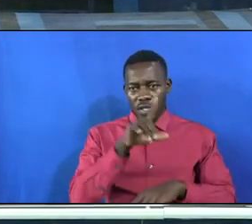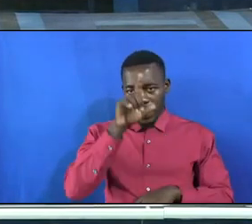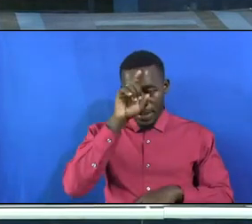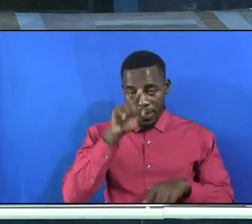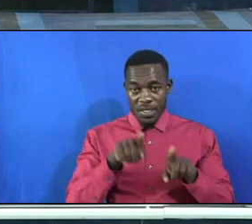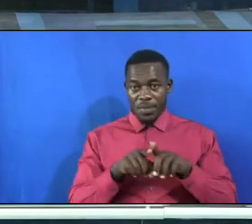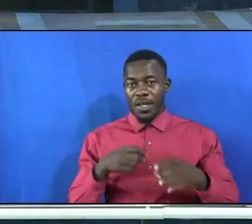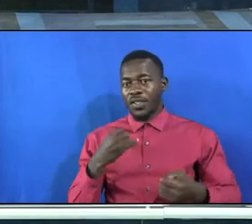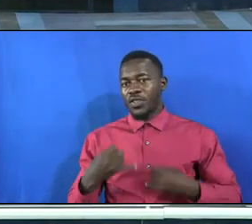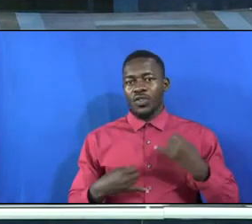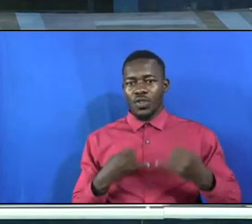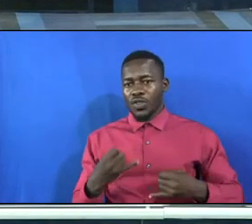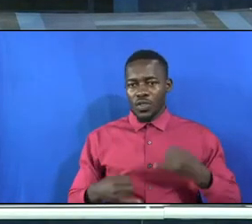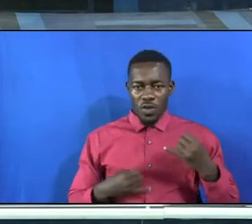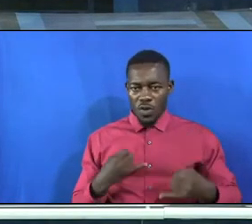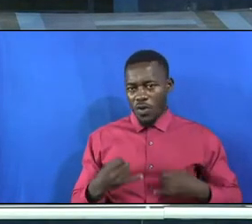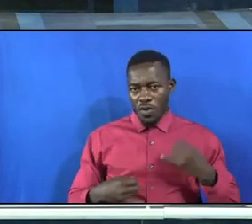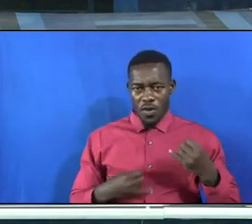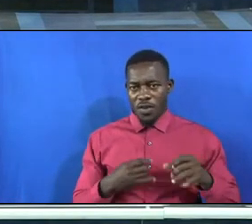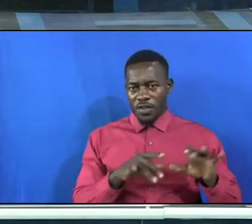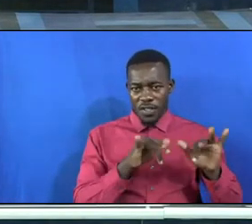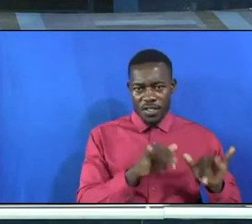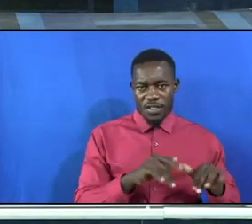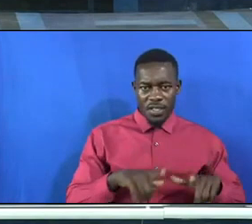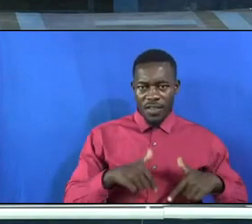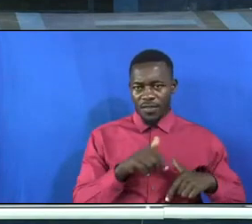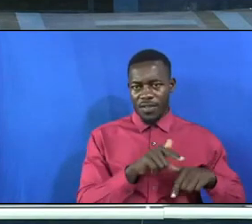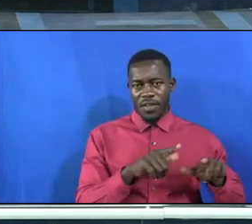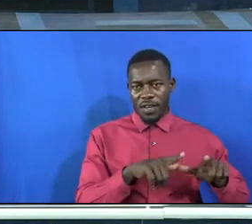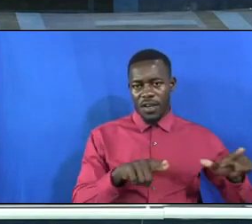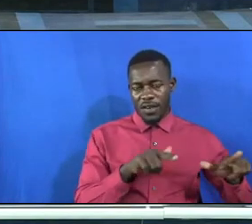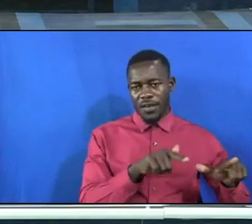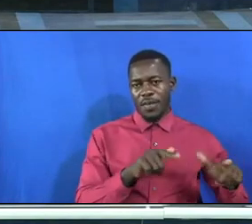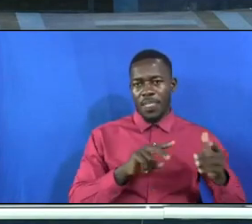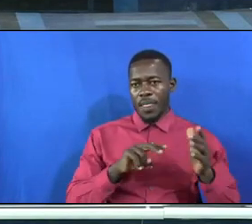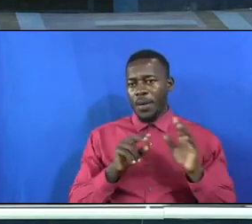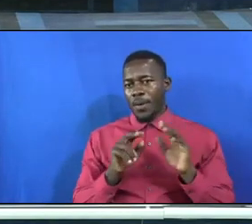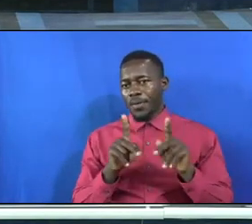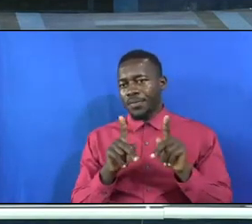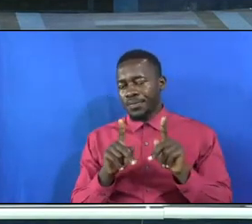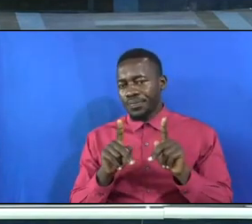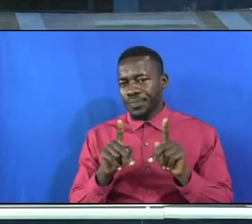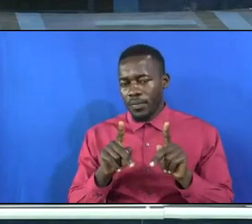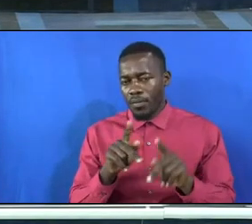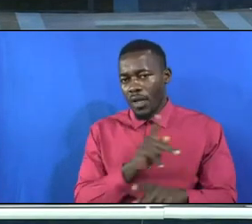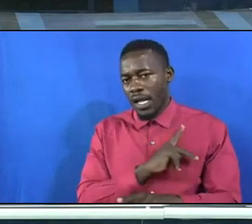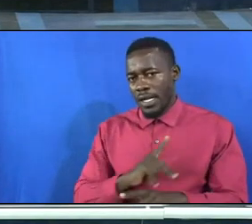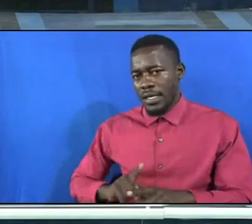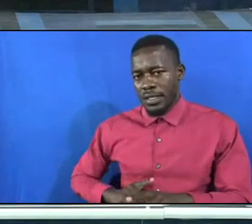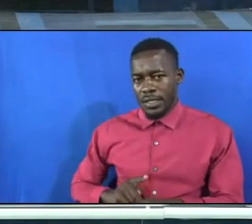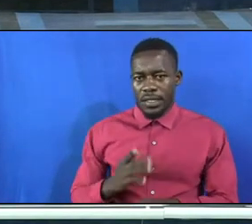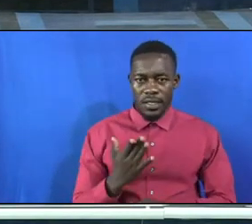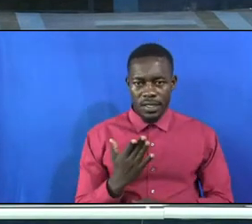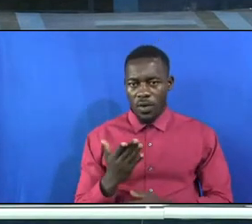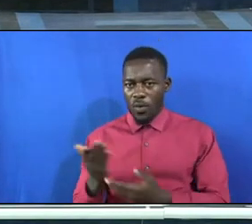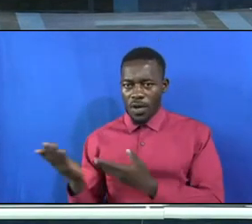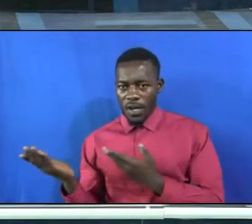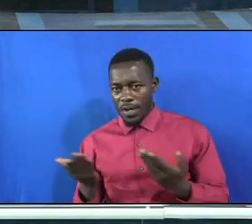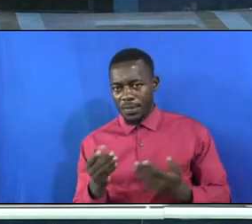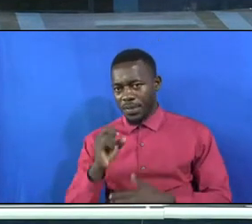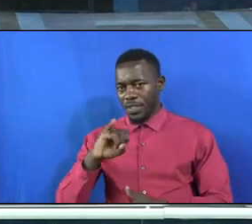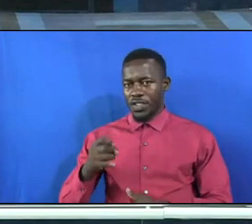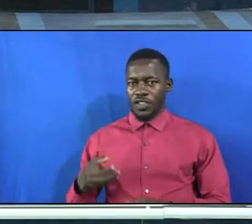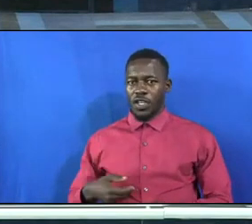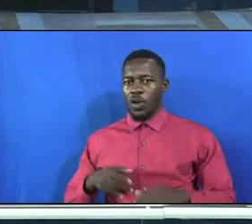the land. So Pharaoh has welcomed Jacob's family and they have actually